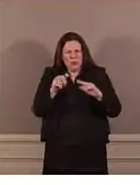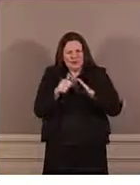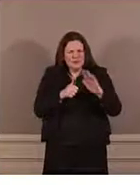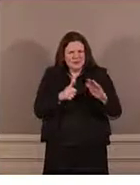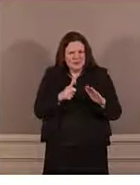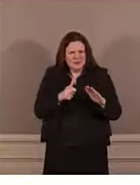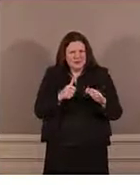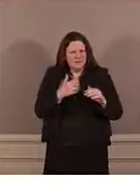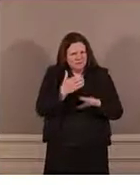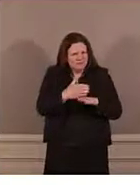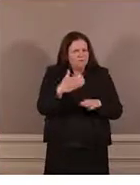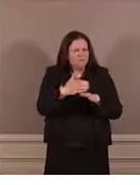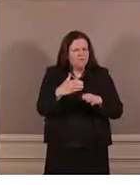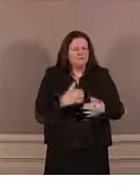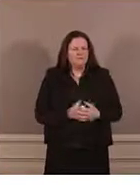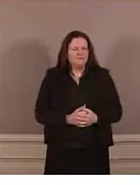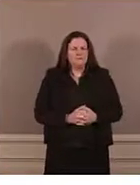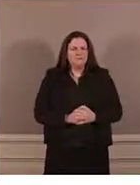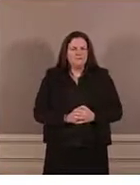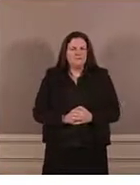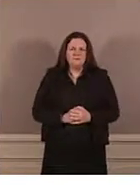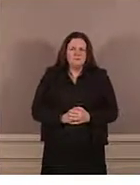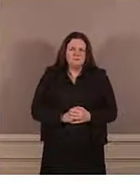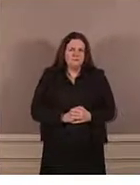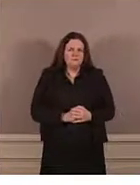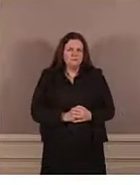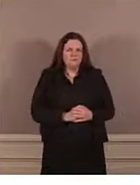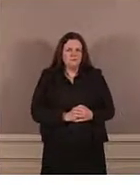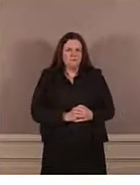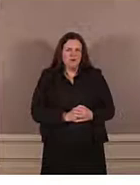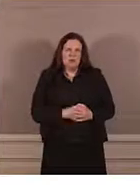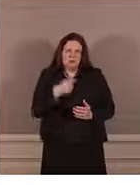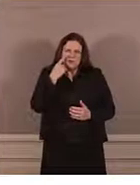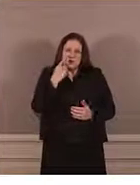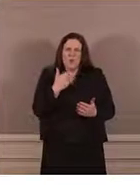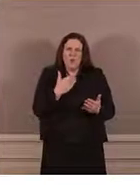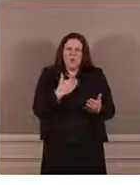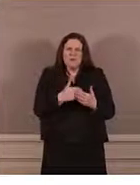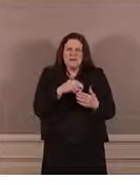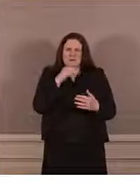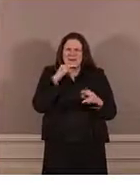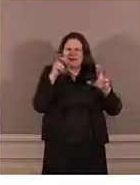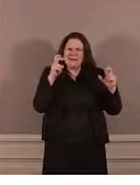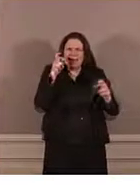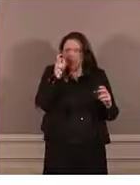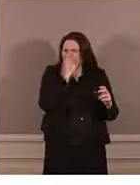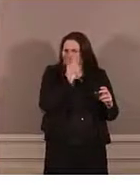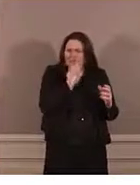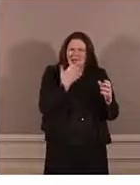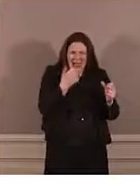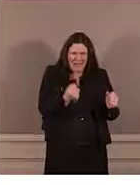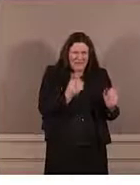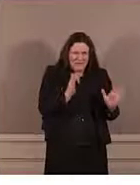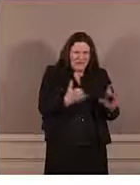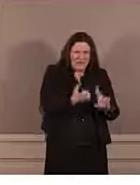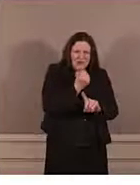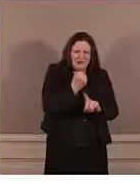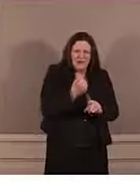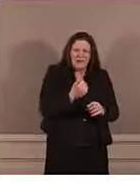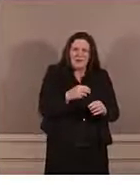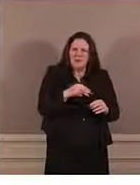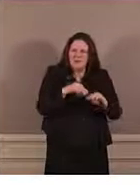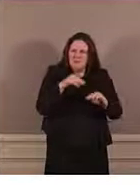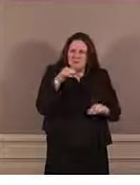basis. We saw a greater exploration of what evidence means to people and how it can be achieved, and an increase in access